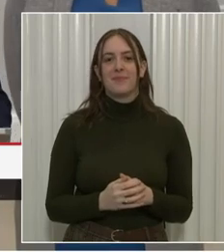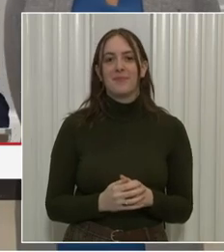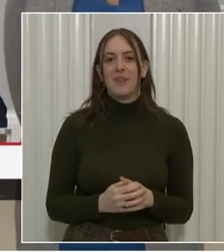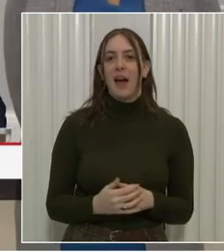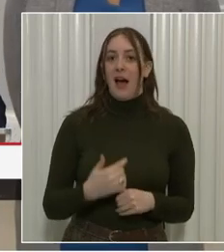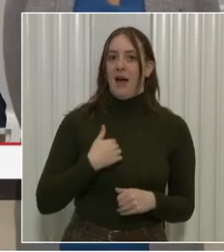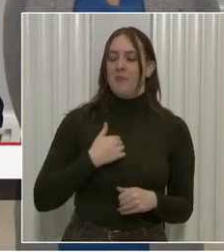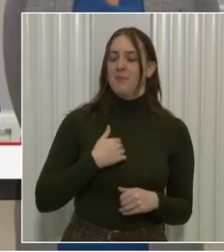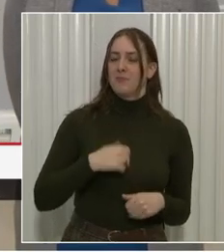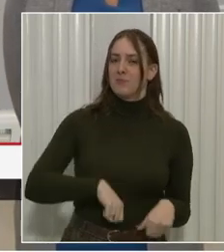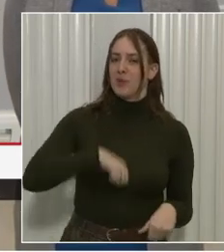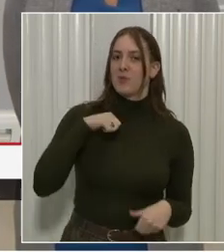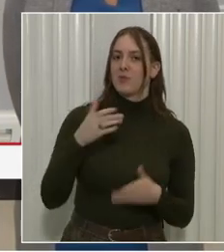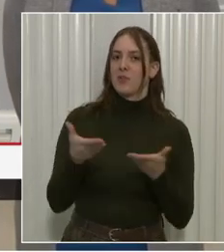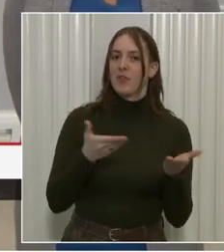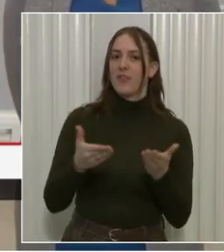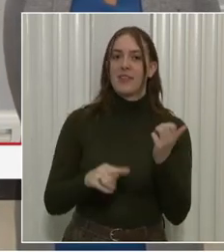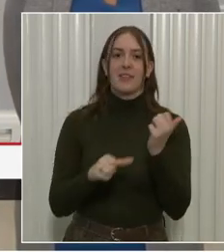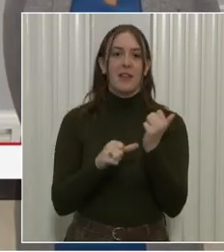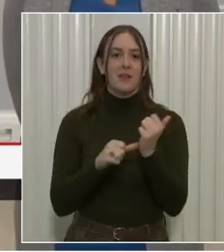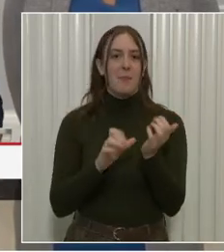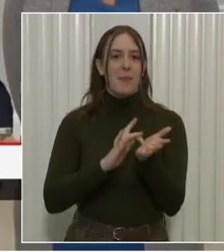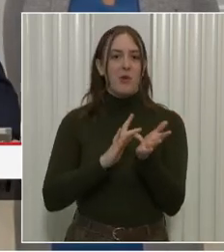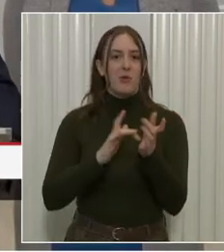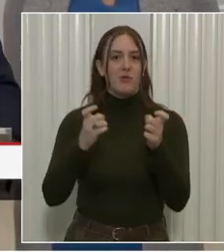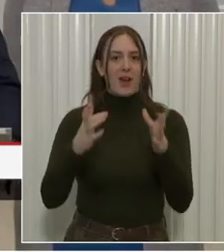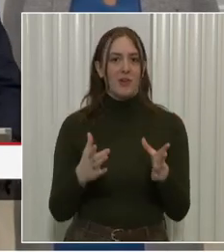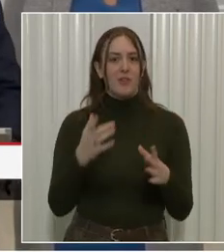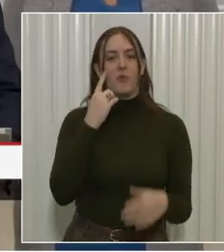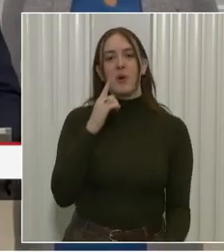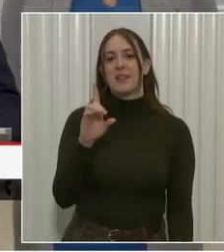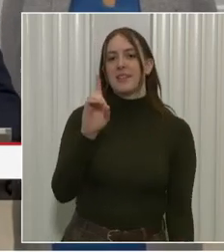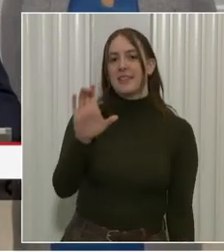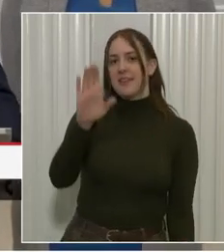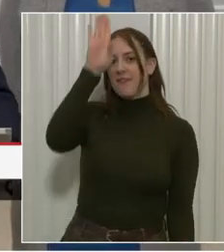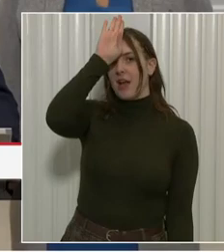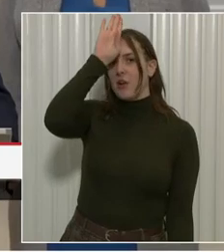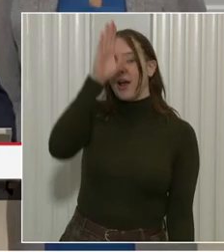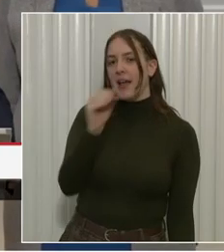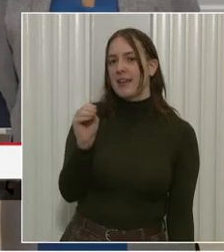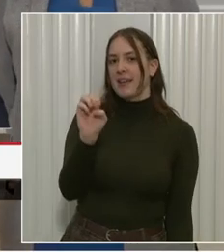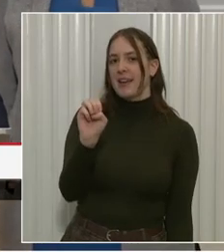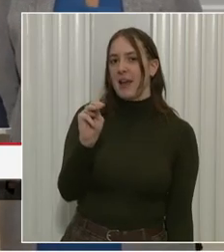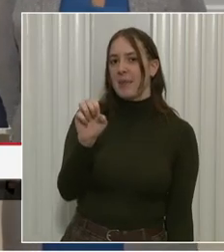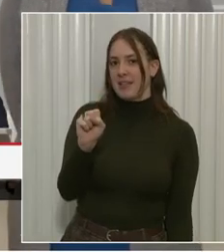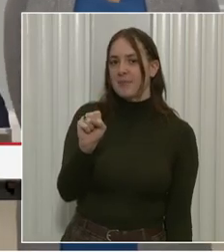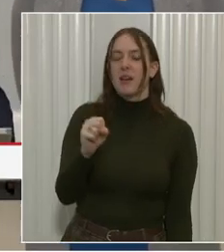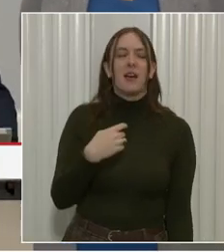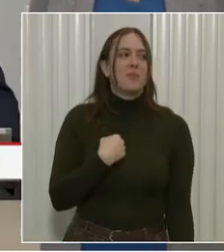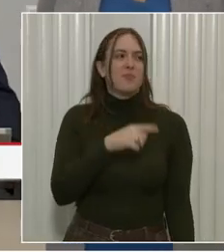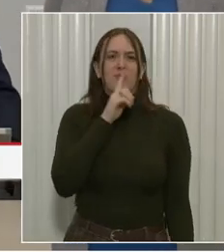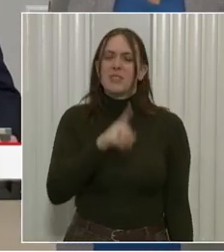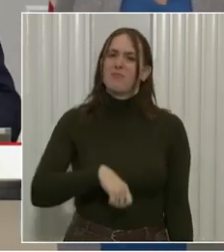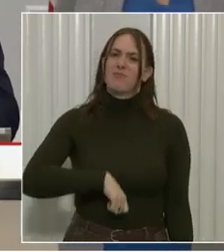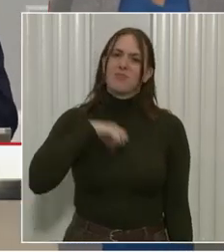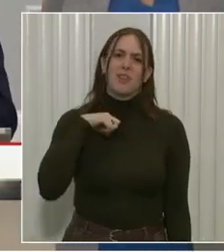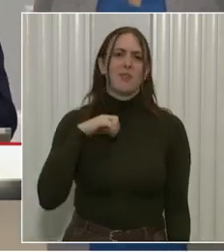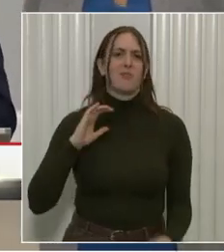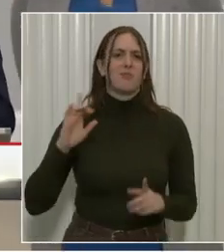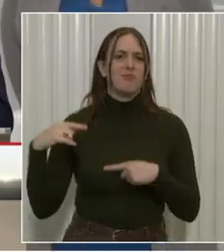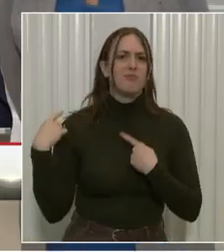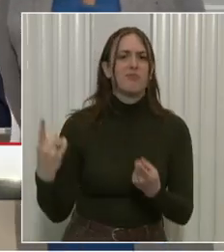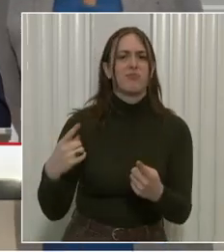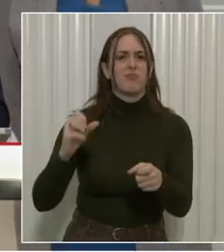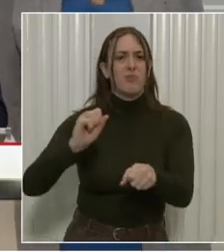Assistant Medical Director for DC Fire and EMS. I am so proud of the amazing work that our team at DC Fire and EMS